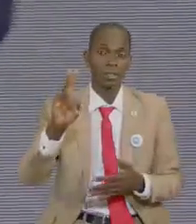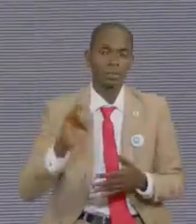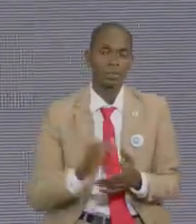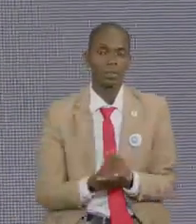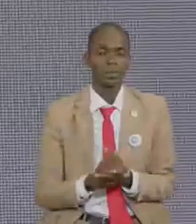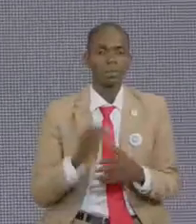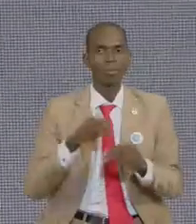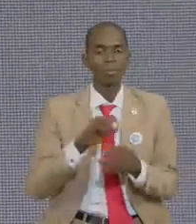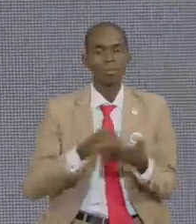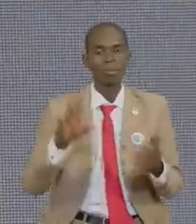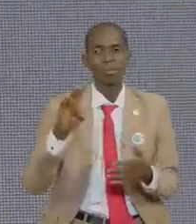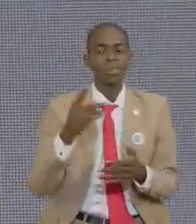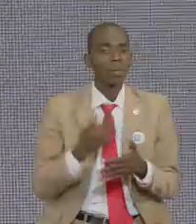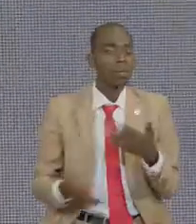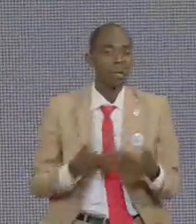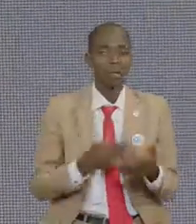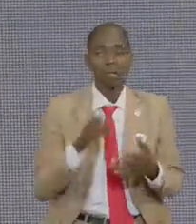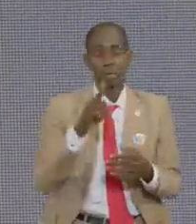17, and whatsoever ye do,